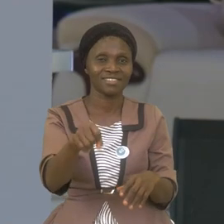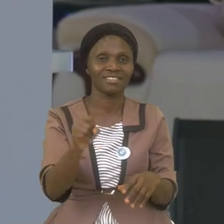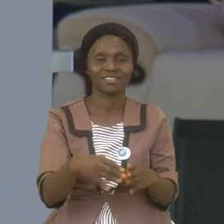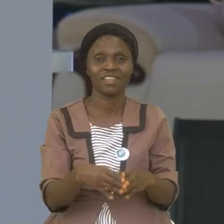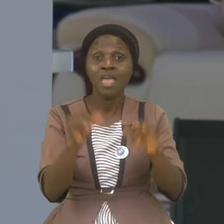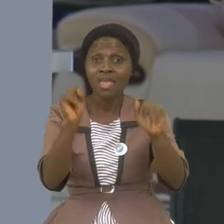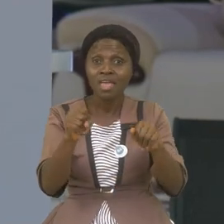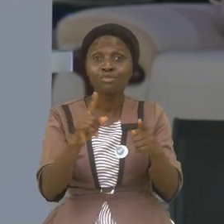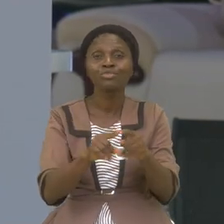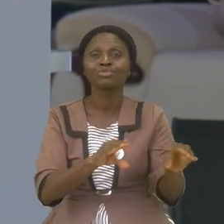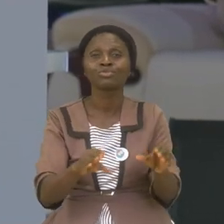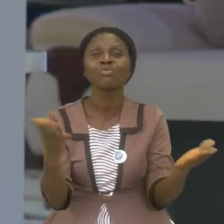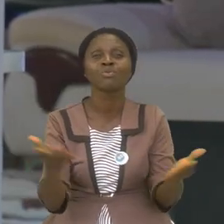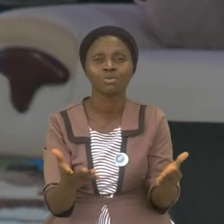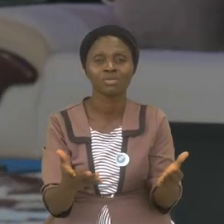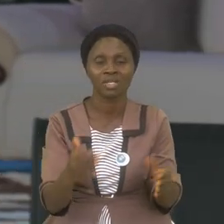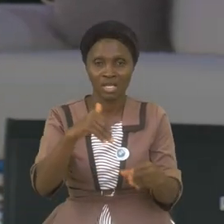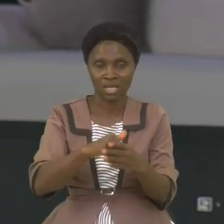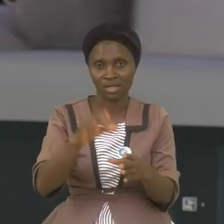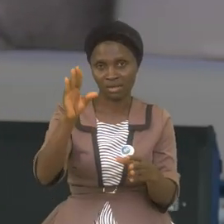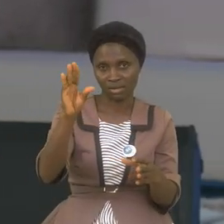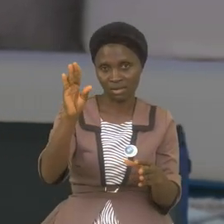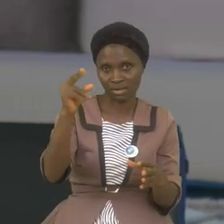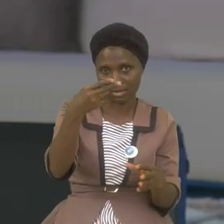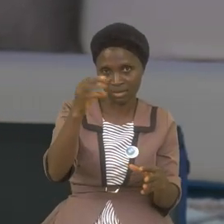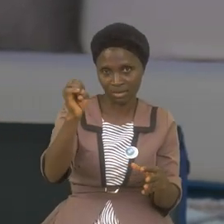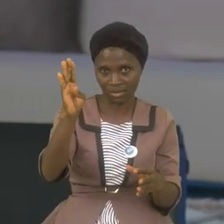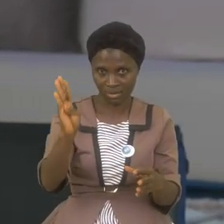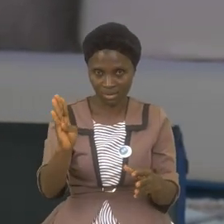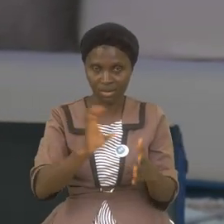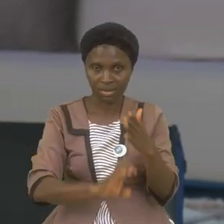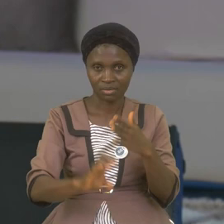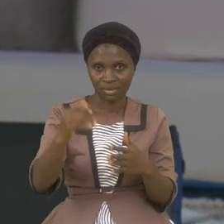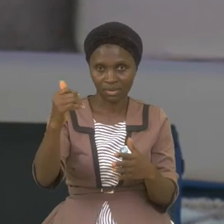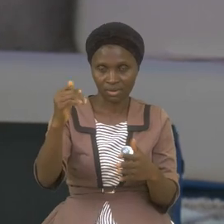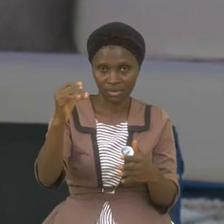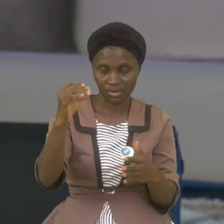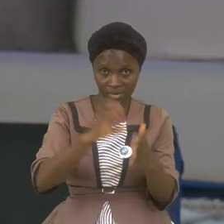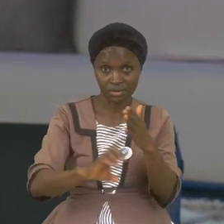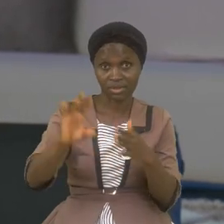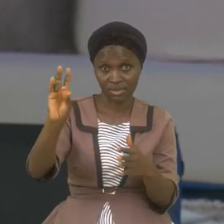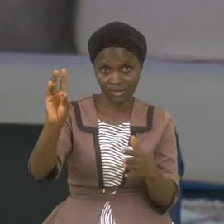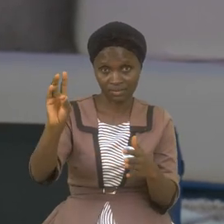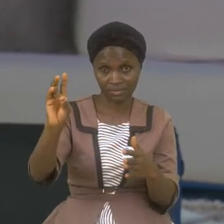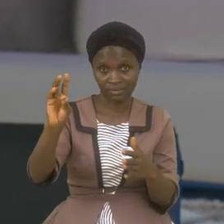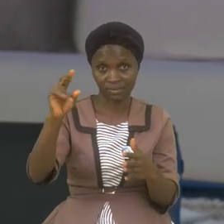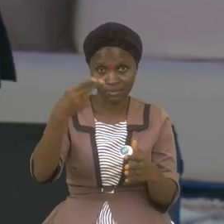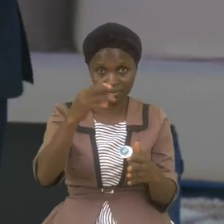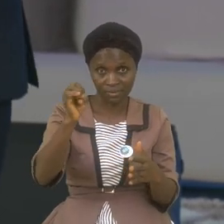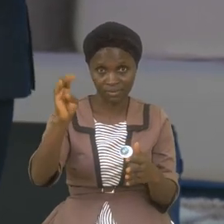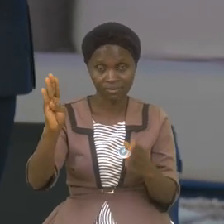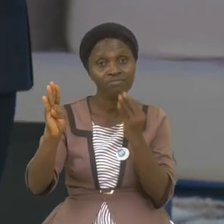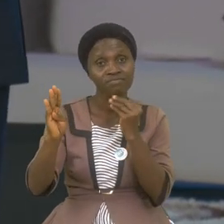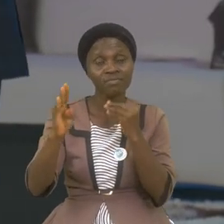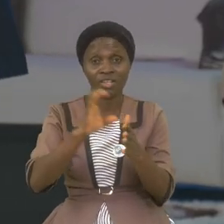do what? Hebrews chapter 7, I'm reading from verse 25. Hebrews chapter